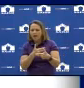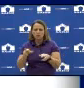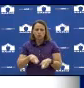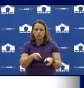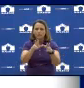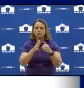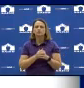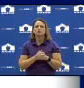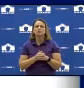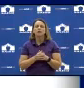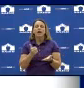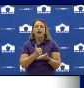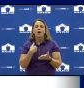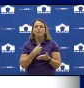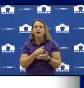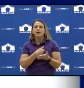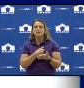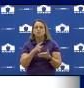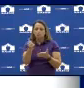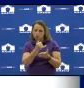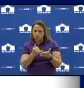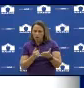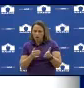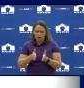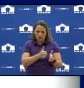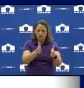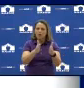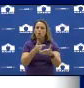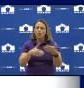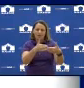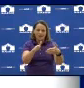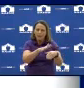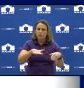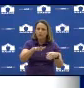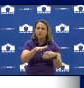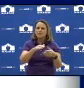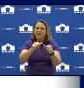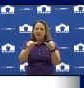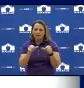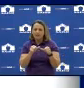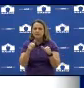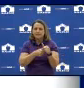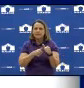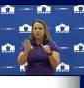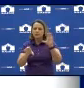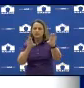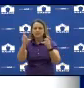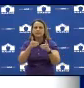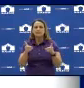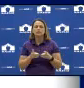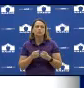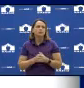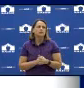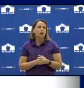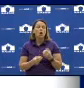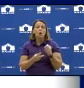map to make sure we know exactly what neighborhoods and what areas are in each particular district. We need